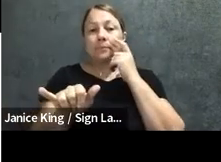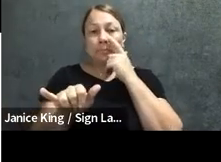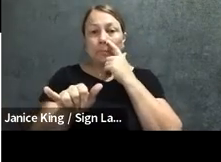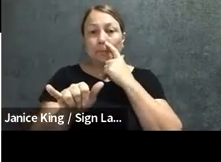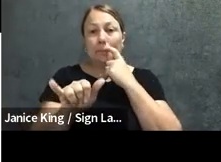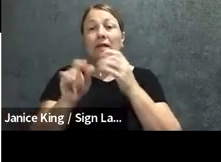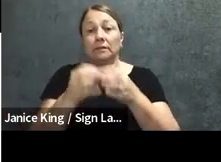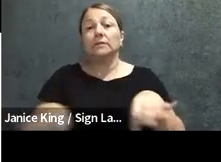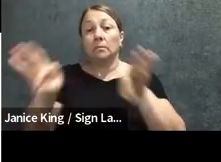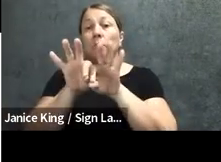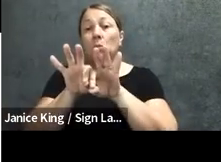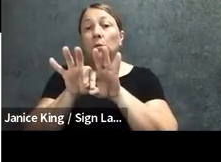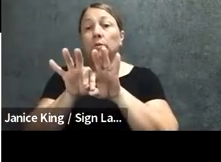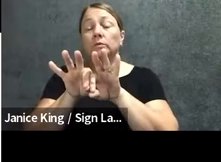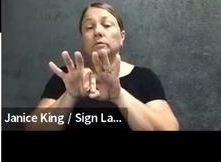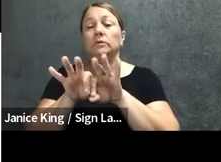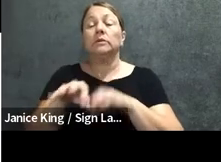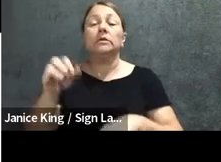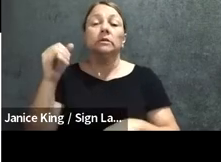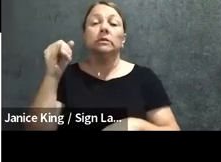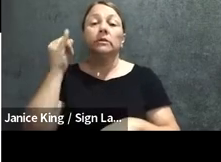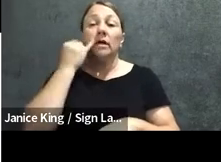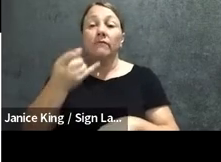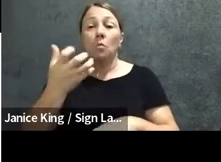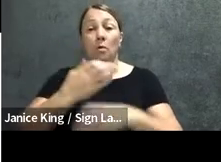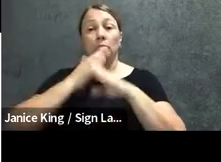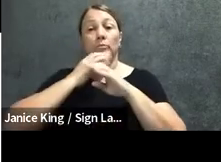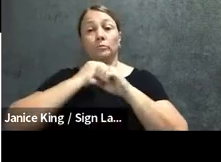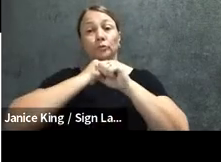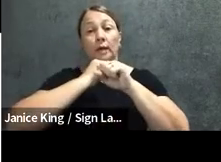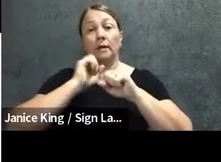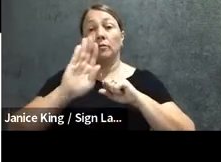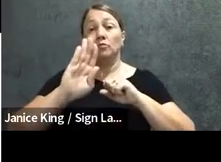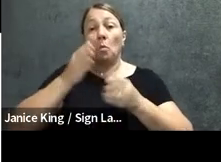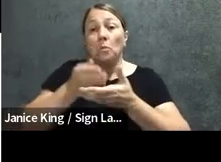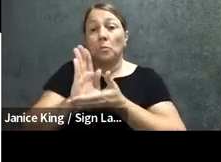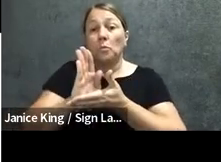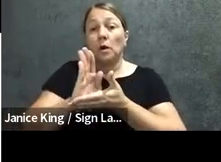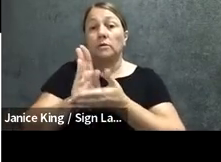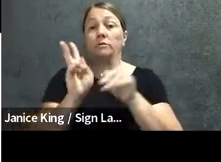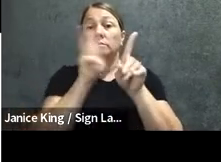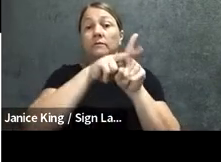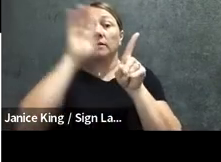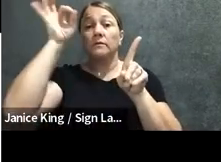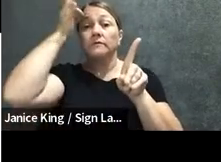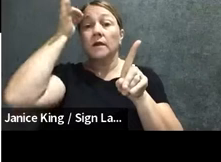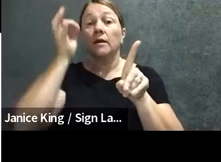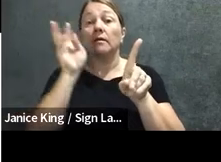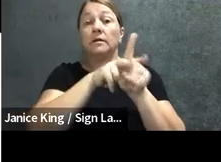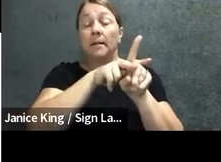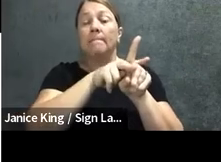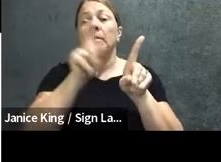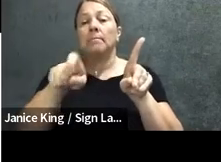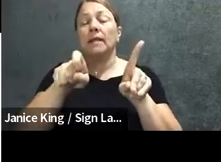That's important to know, but if you're going to protect your rights to file your federal claim, you need to file it with the EEOC.